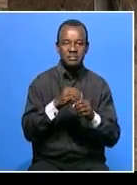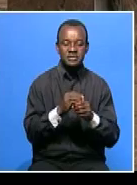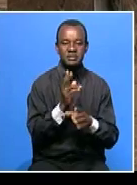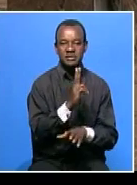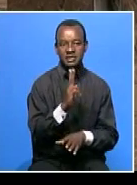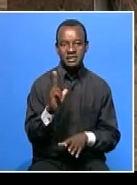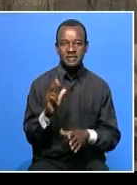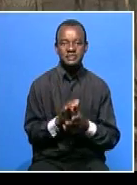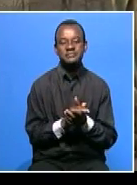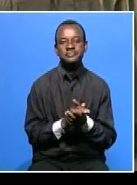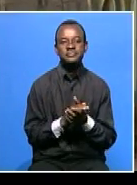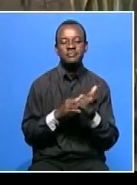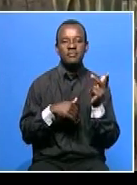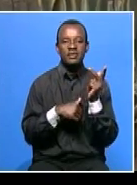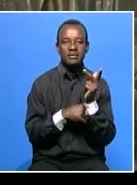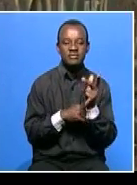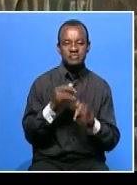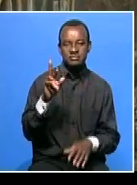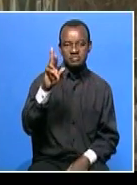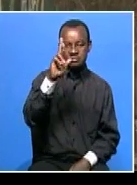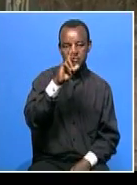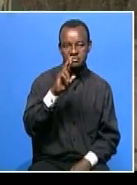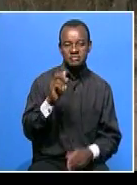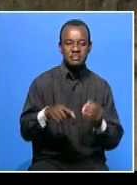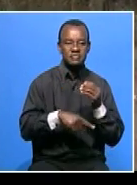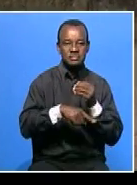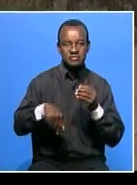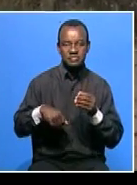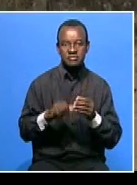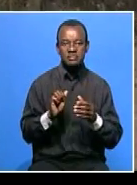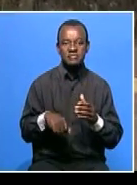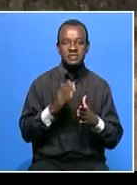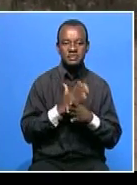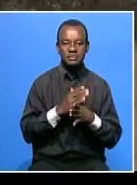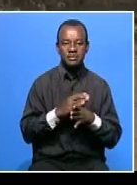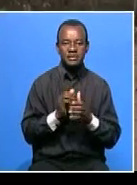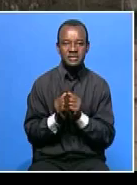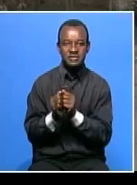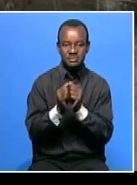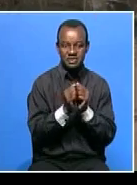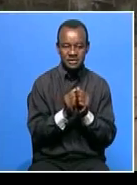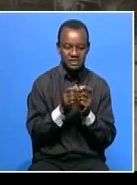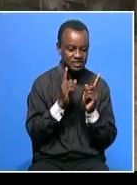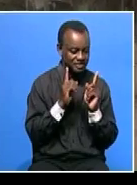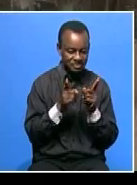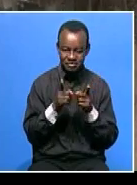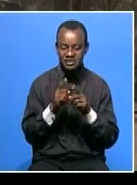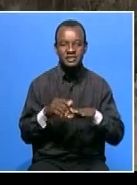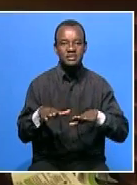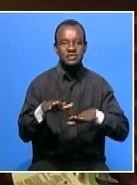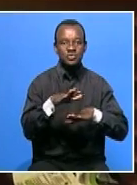MET regional officials countrywide are tasked to work closely and monitor the situation with the